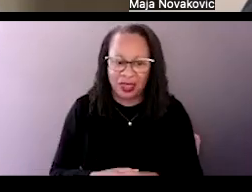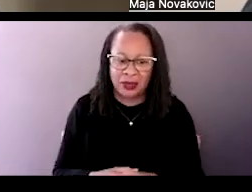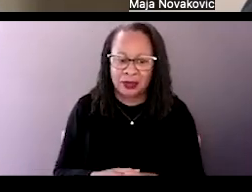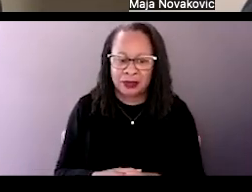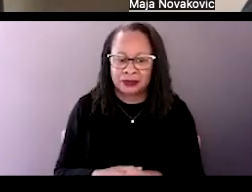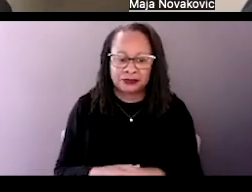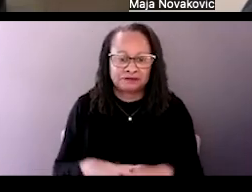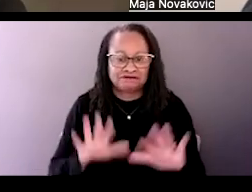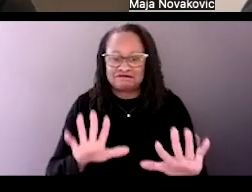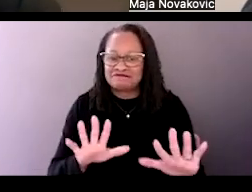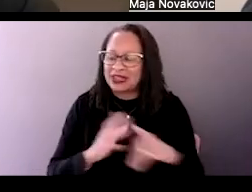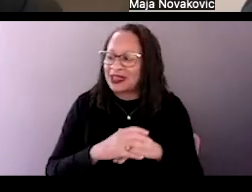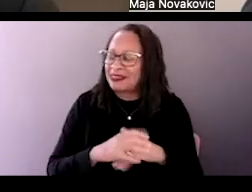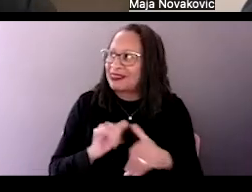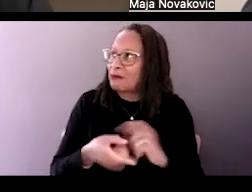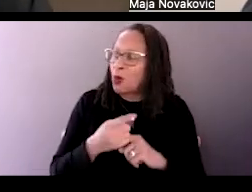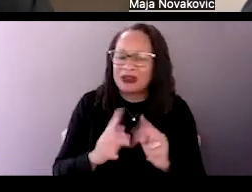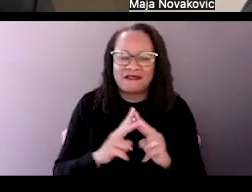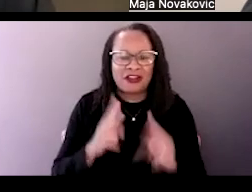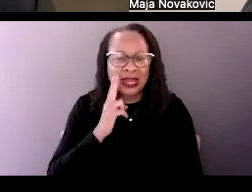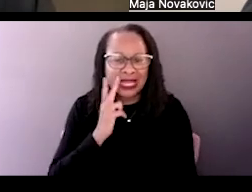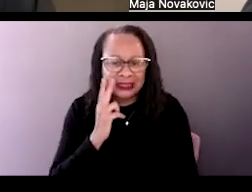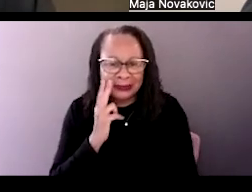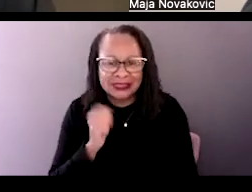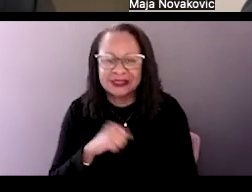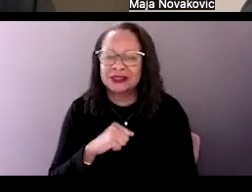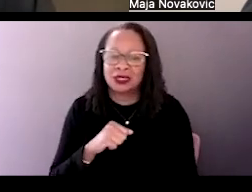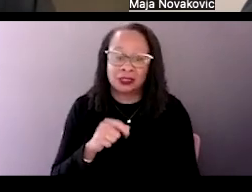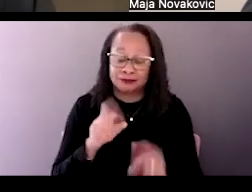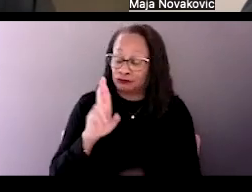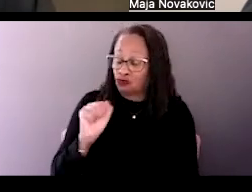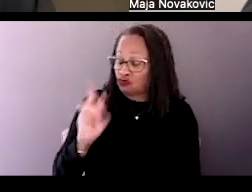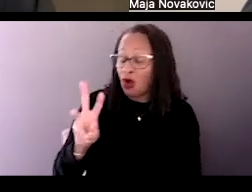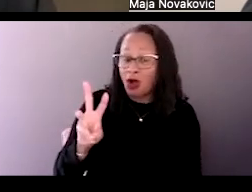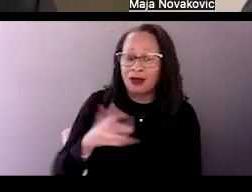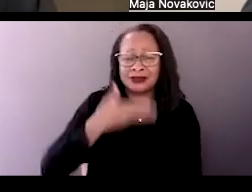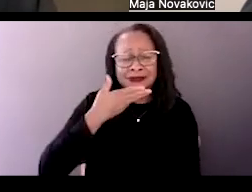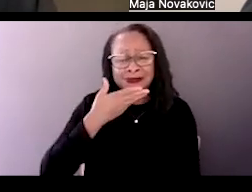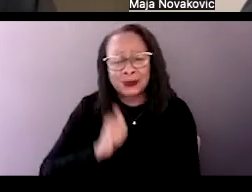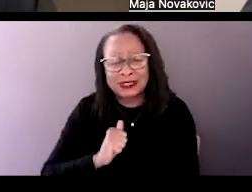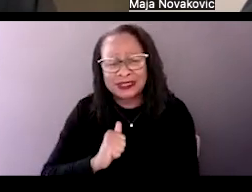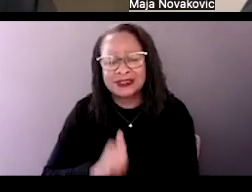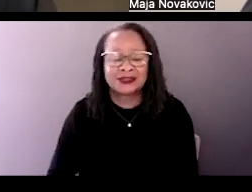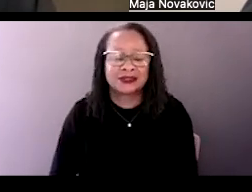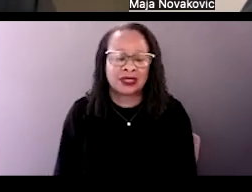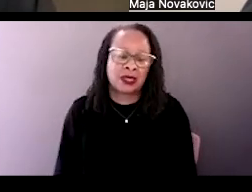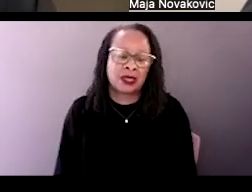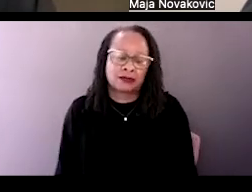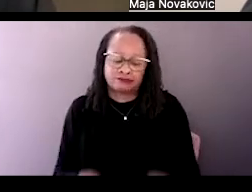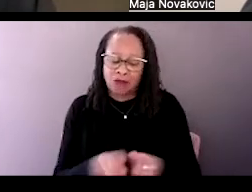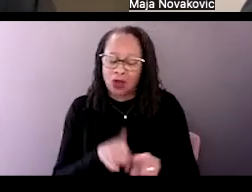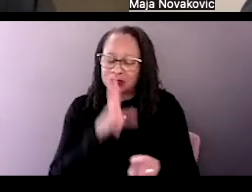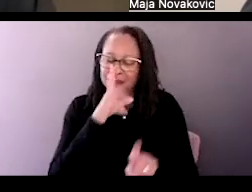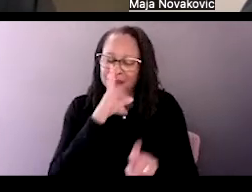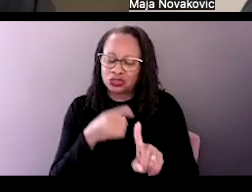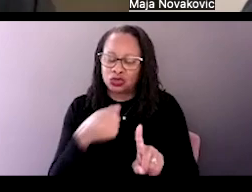It's an intimate moment. It's raw and sweet, but it also speaks